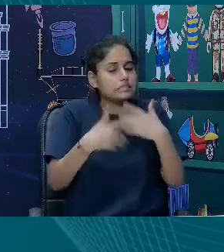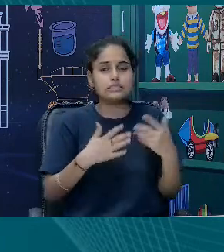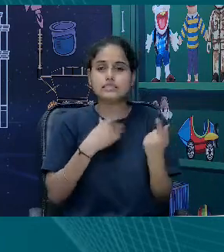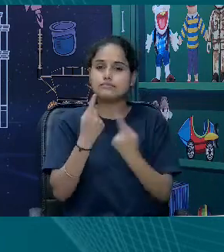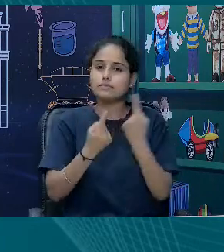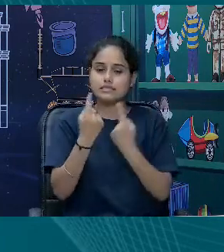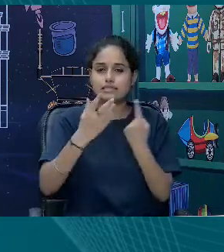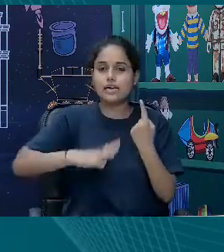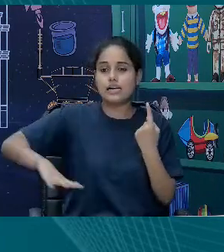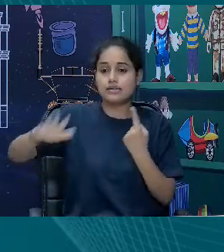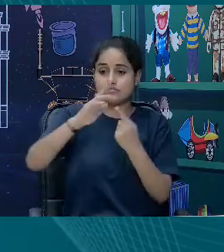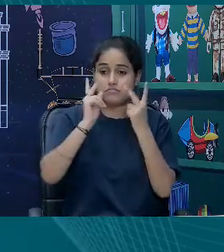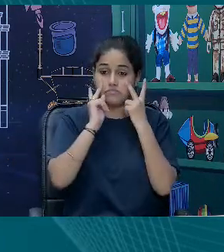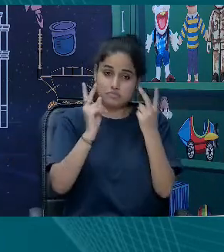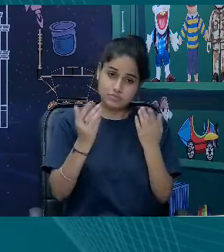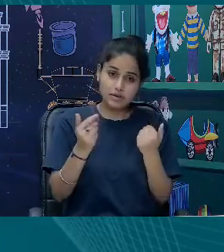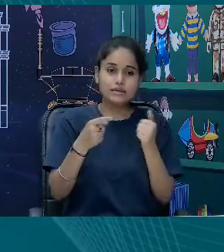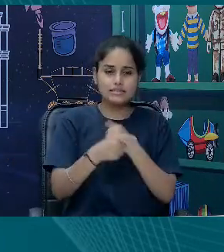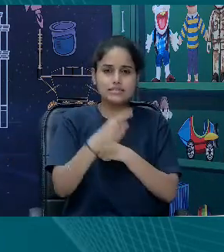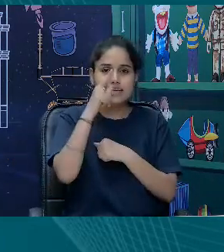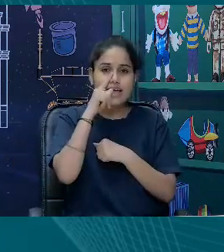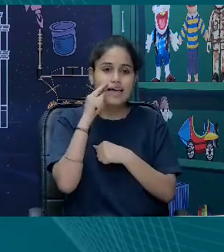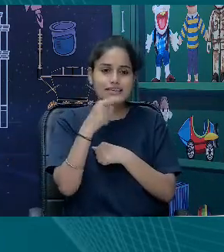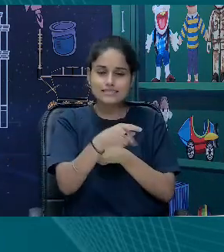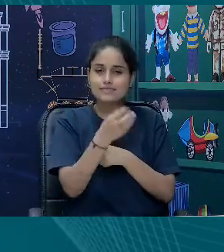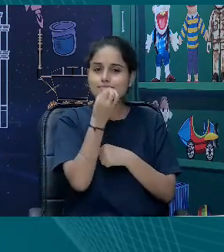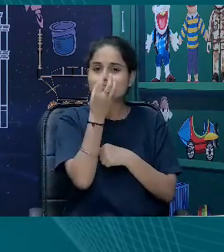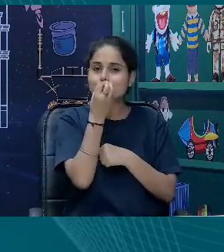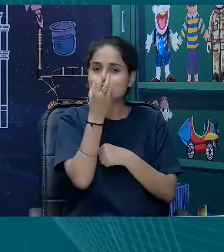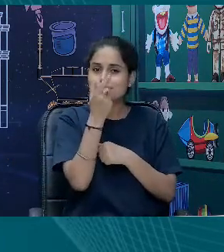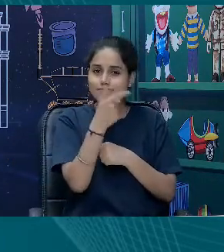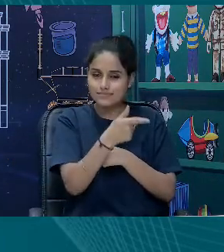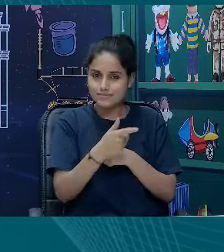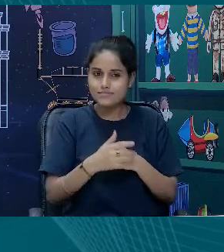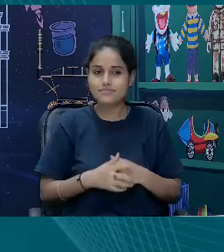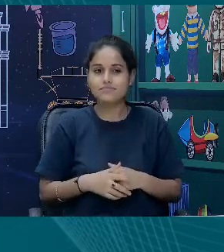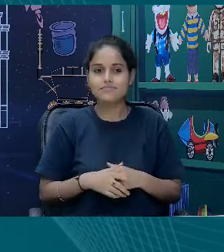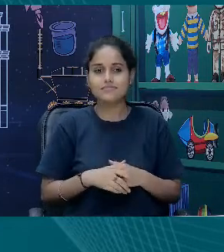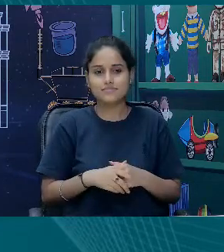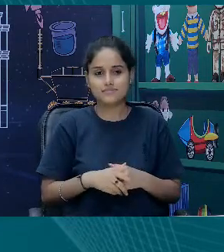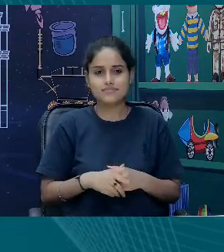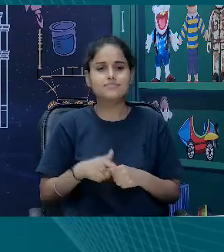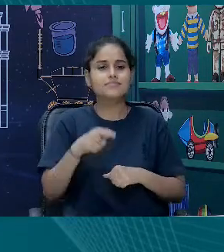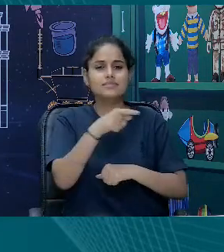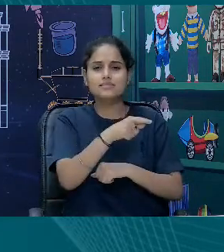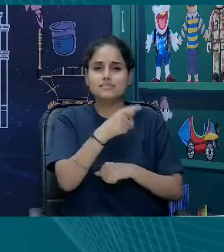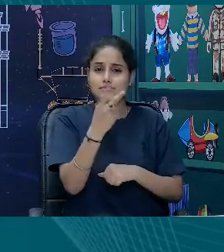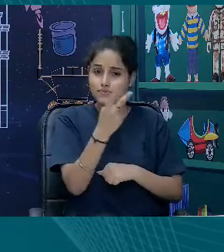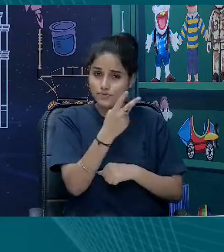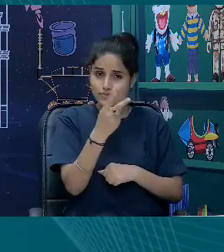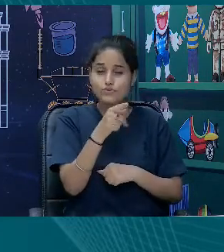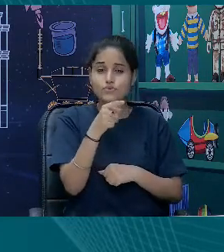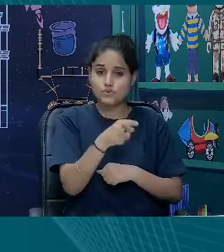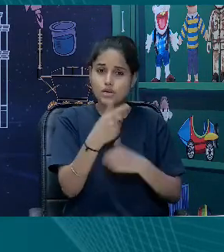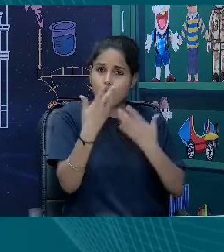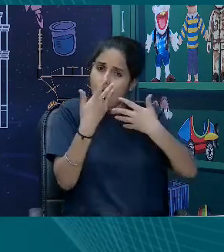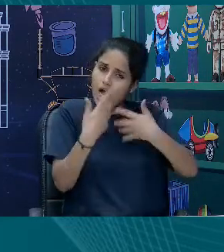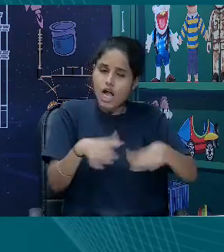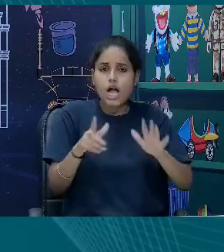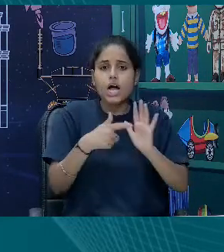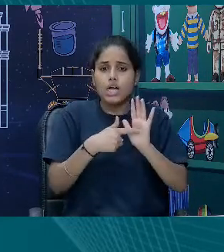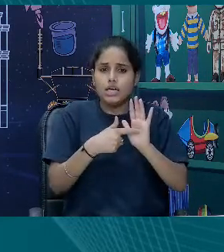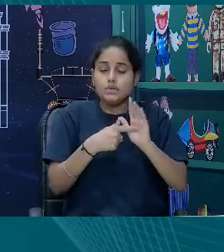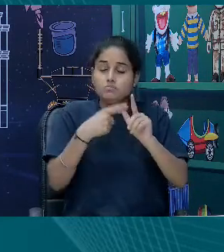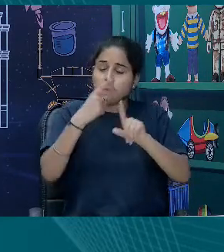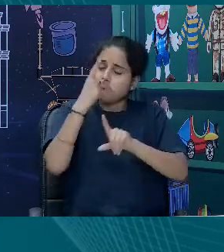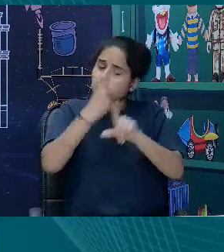garden. So they are yellow, these marigold flowers, and these marigold flowers are available throughout the year.